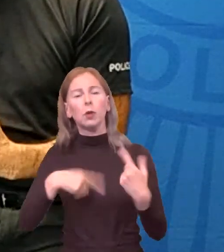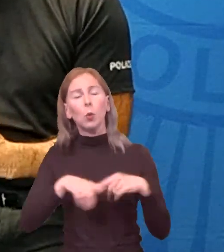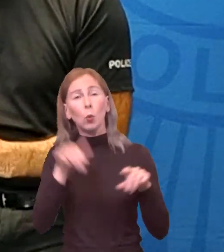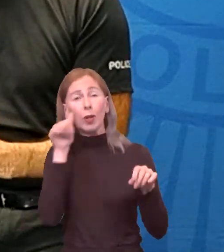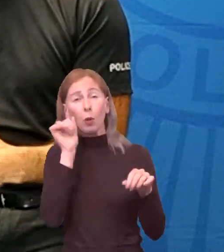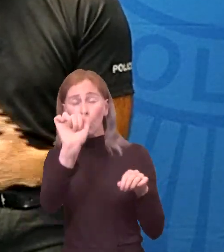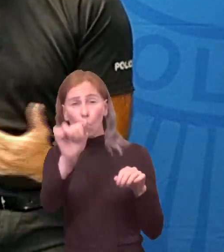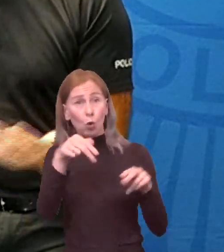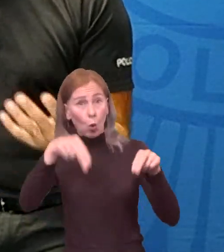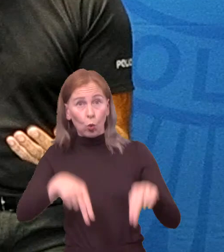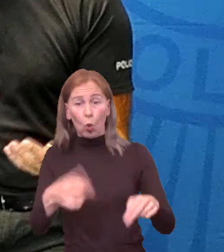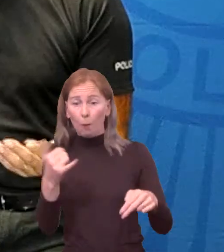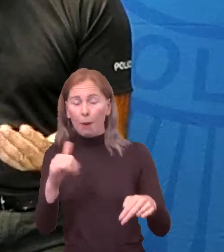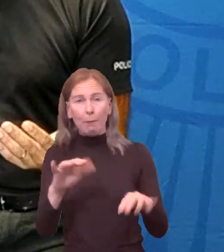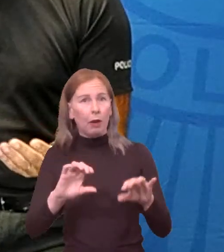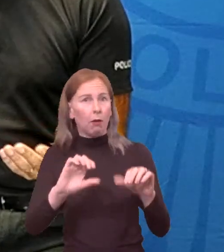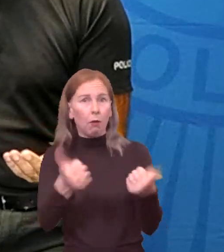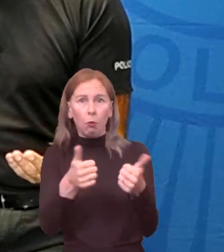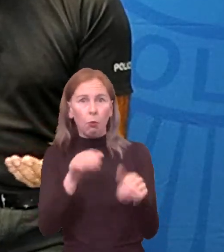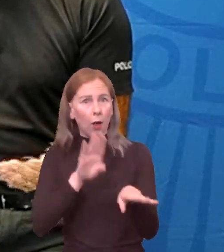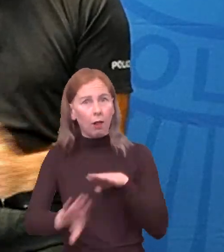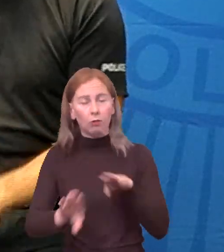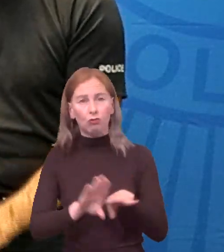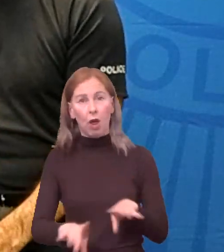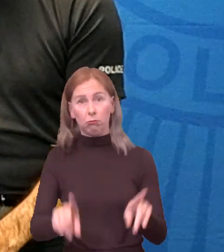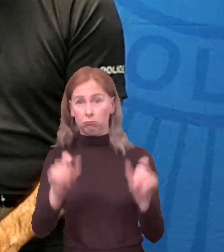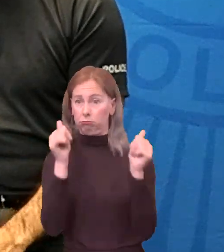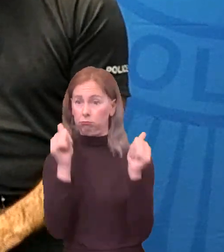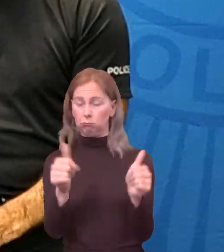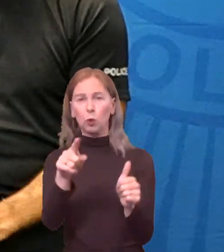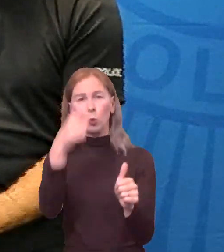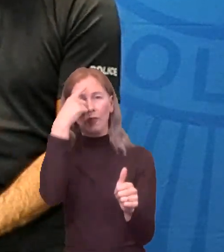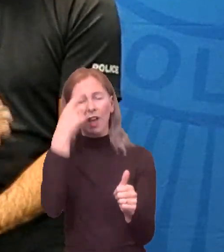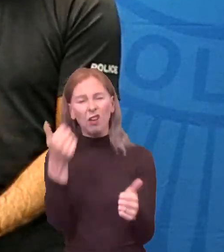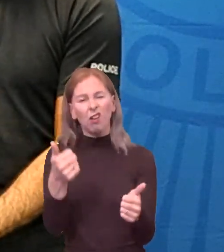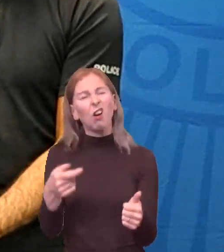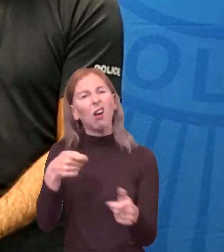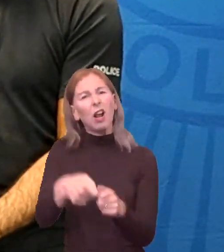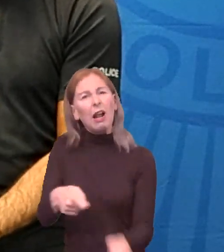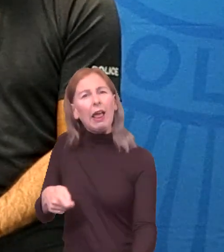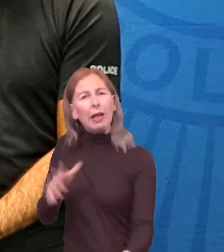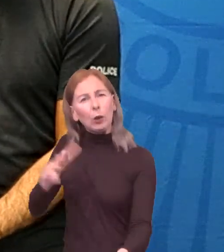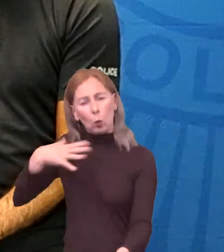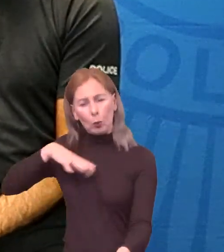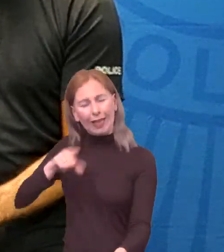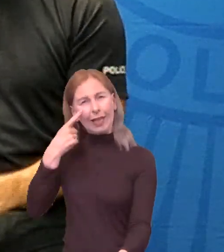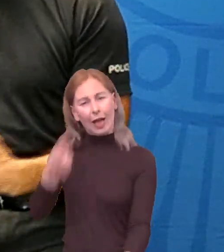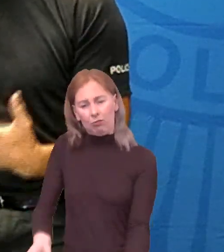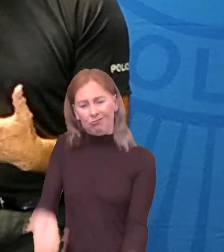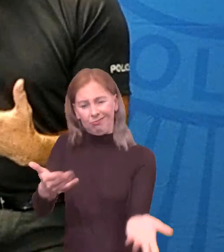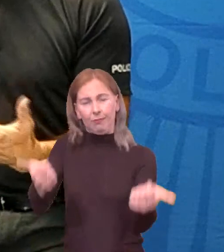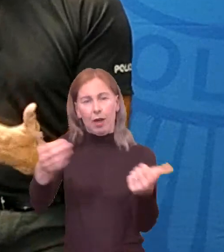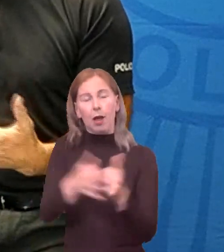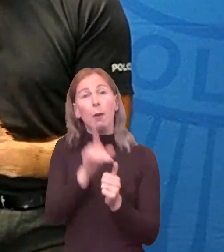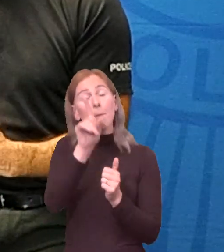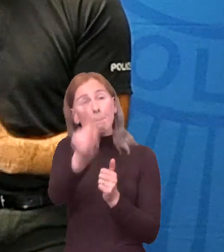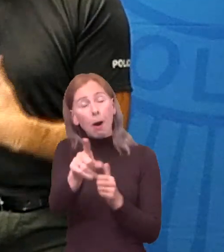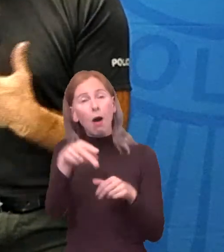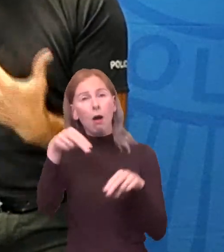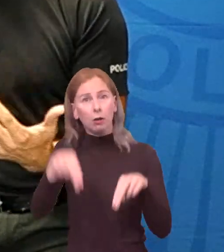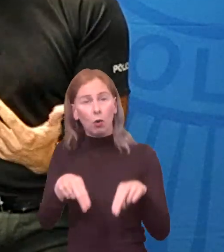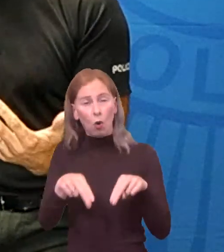trained and you think being off the lead is fine. But if they see another animal, they are